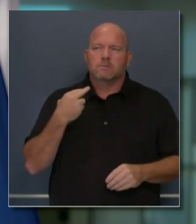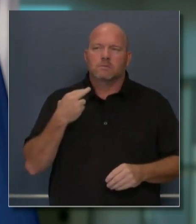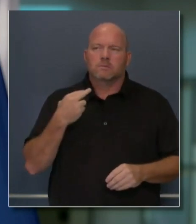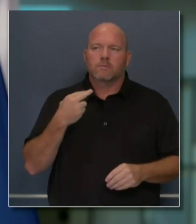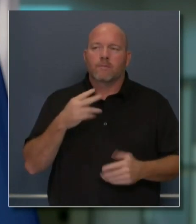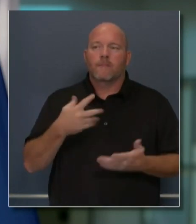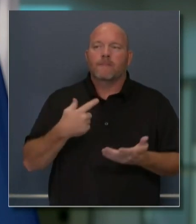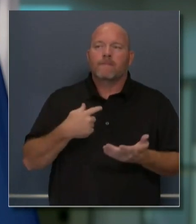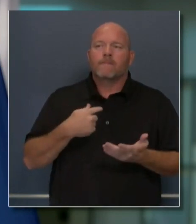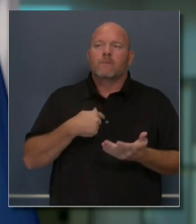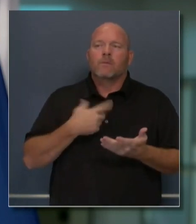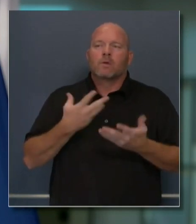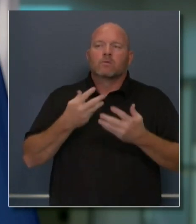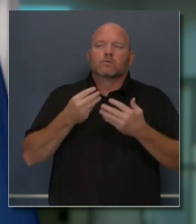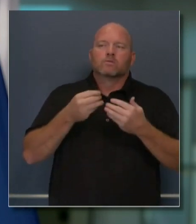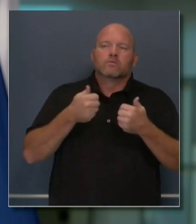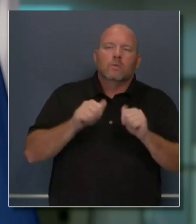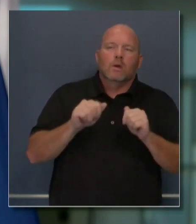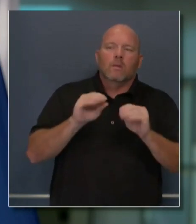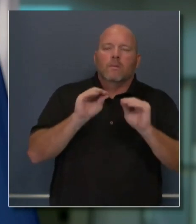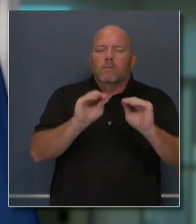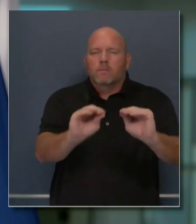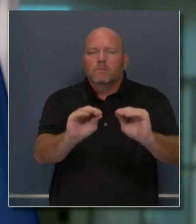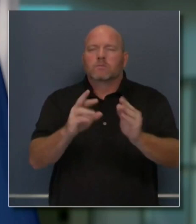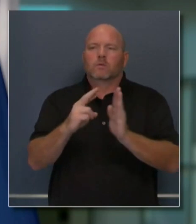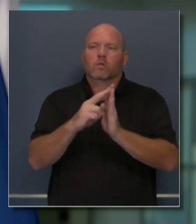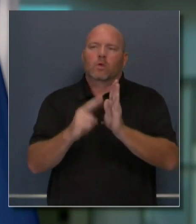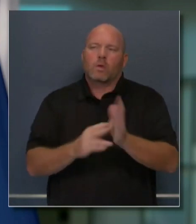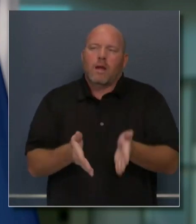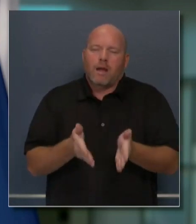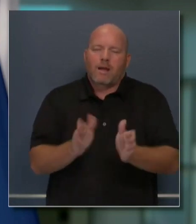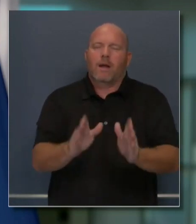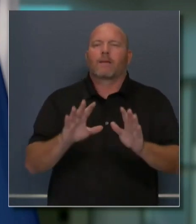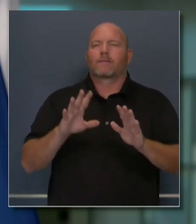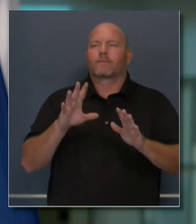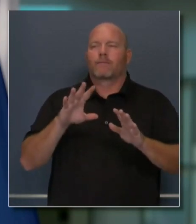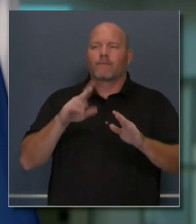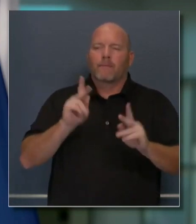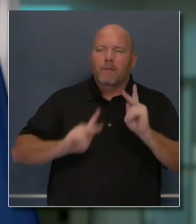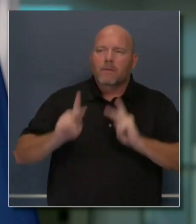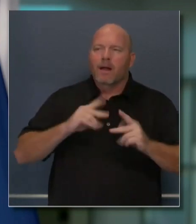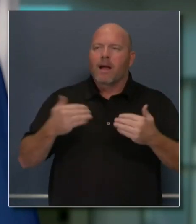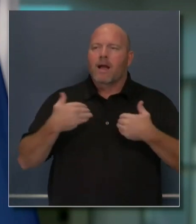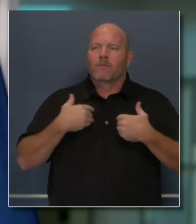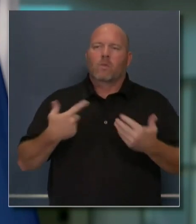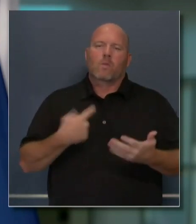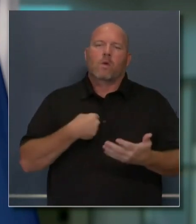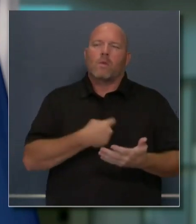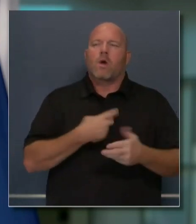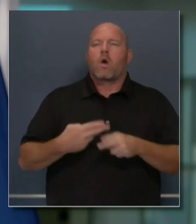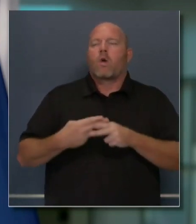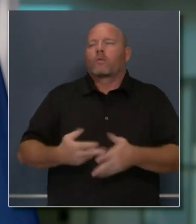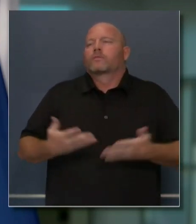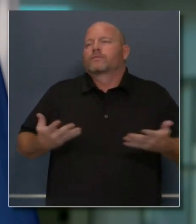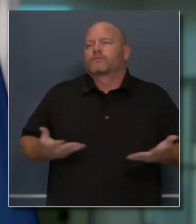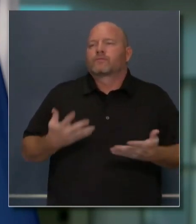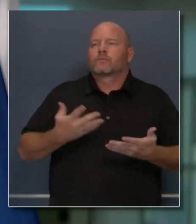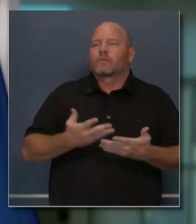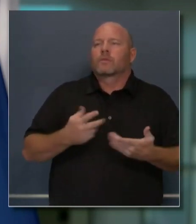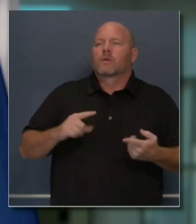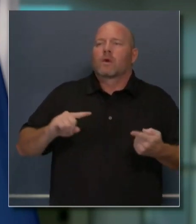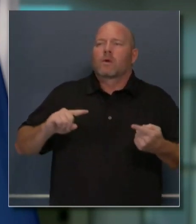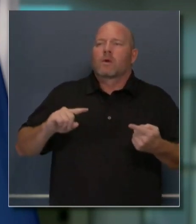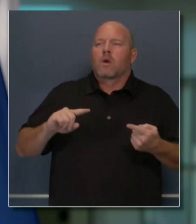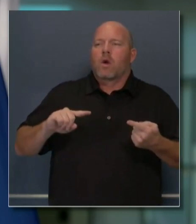put together a set of guidance that allows people to have what we in public health talk about, a harm reduction framework,